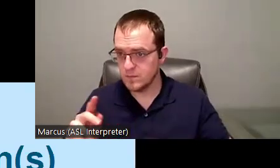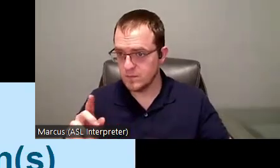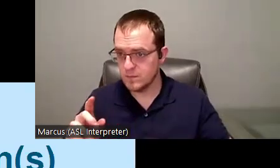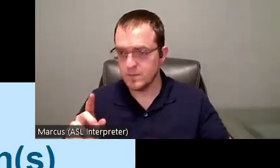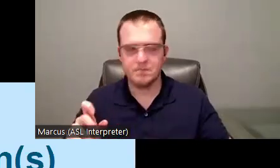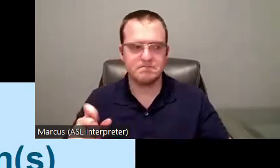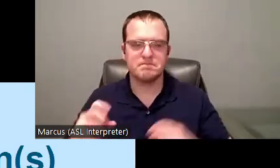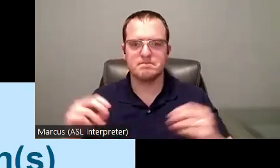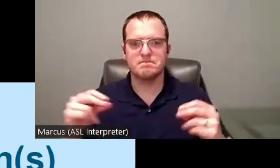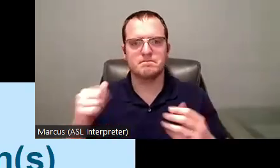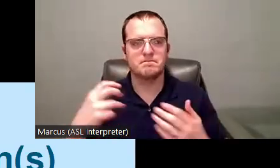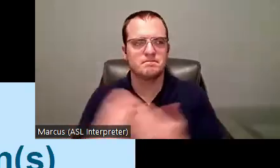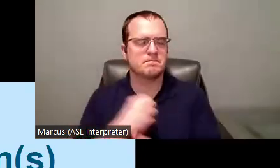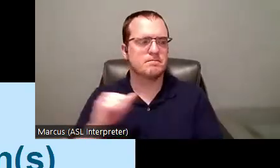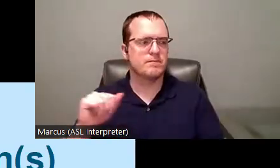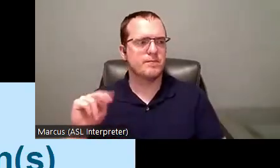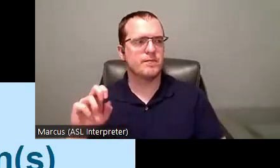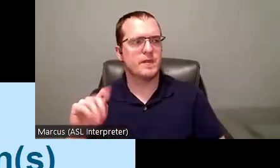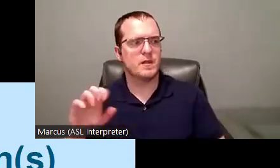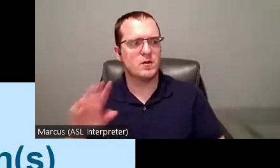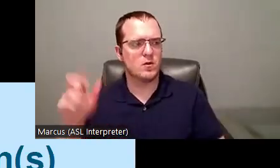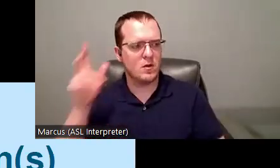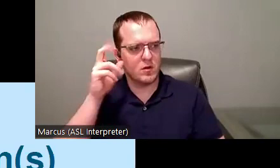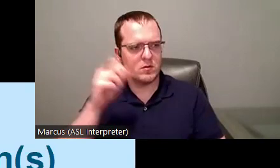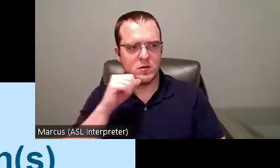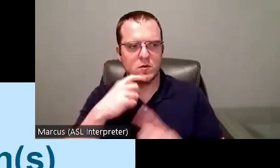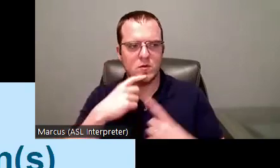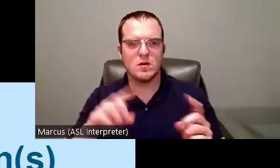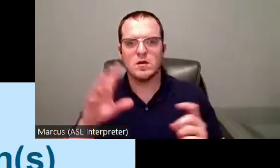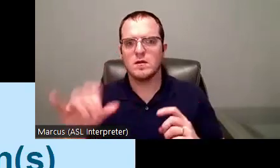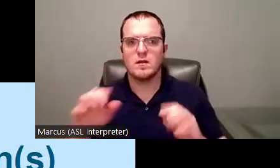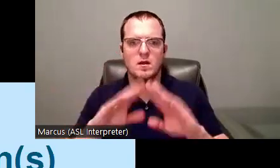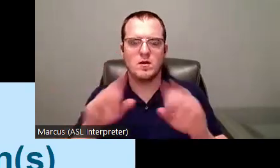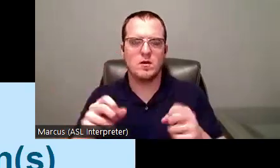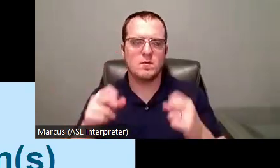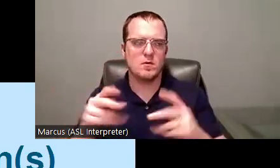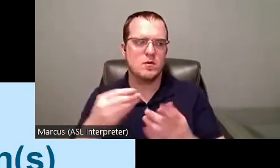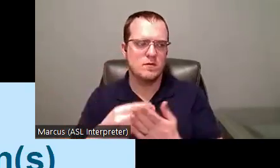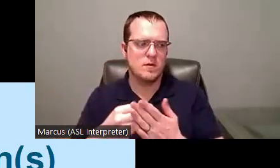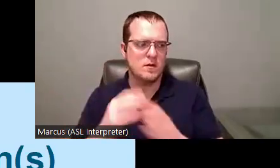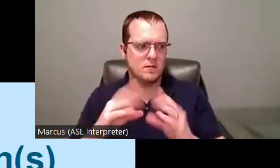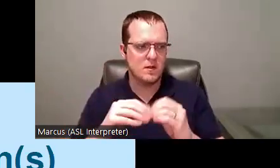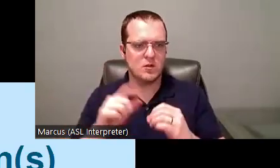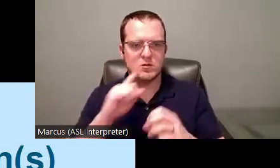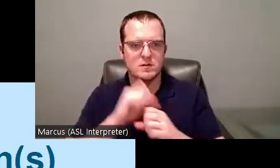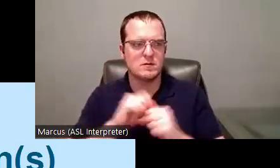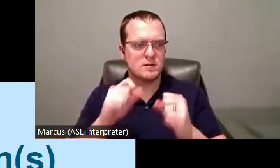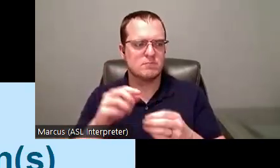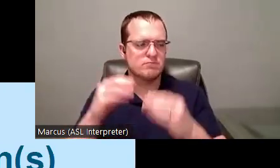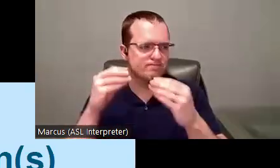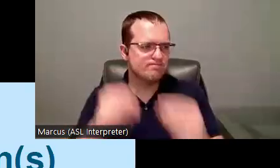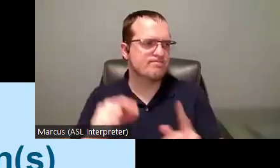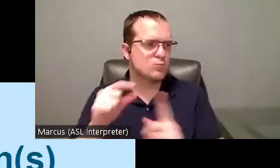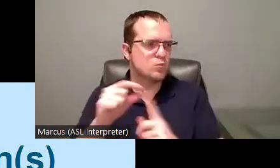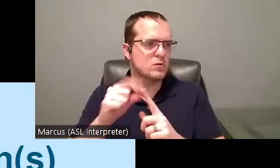shame that Annette's audio is not working, because at our Housing Opportunity Fund council meeting, she just had such eloquent words to